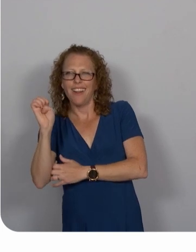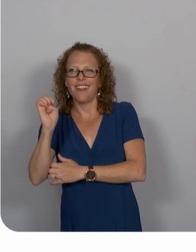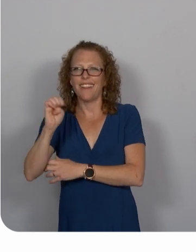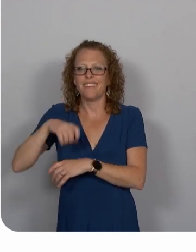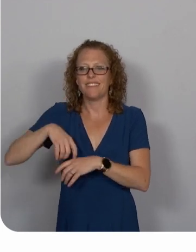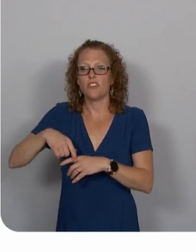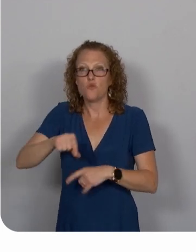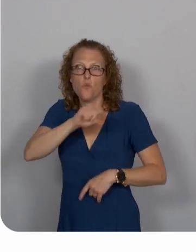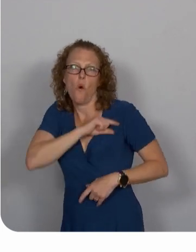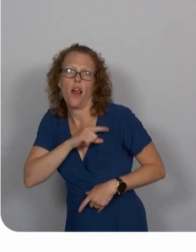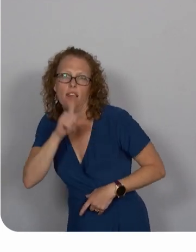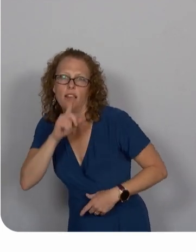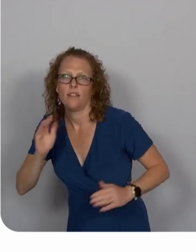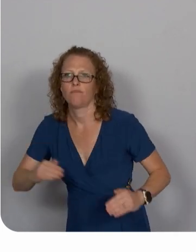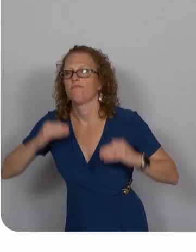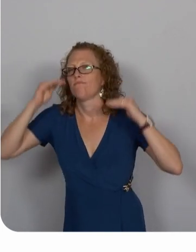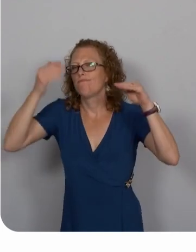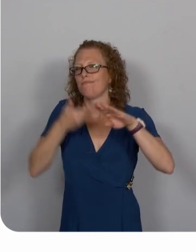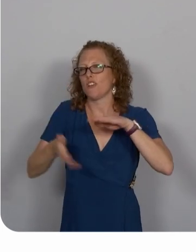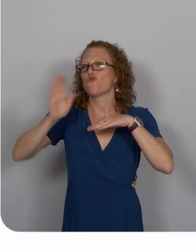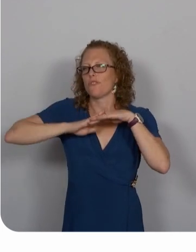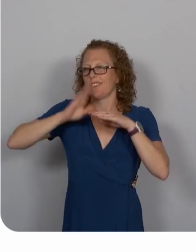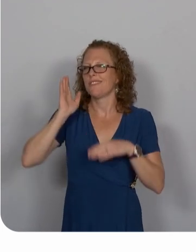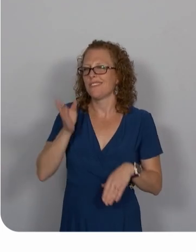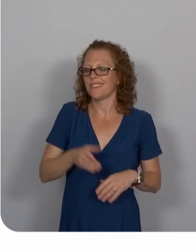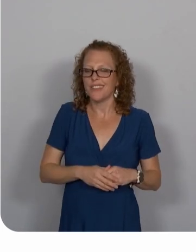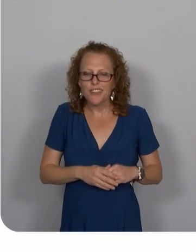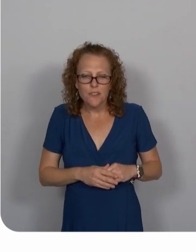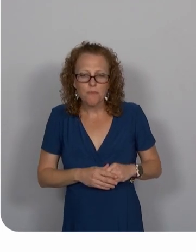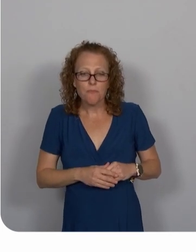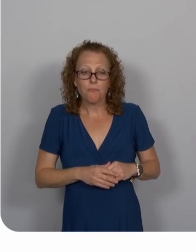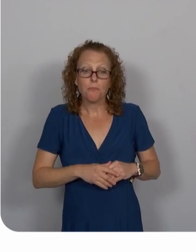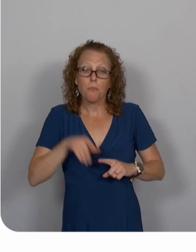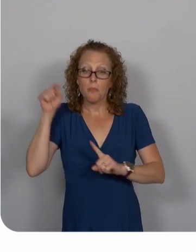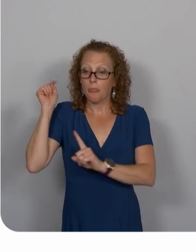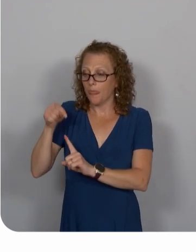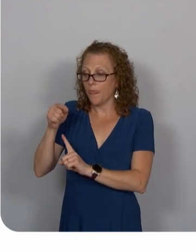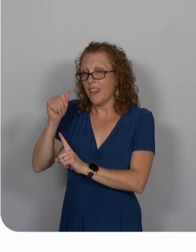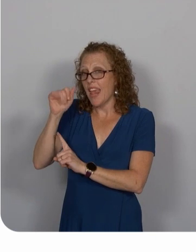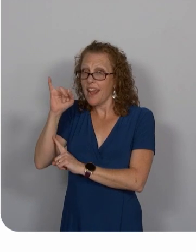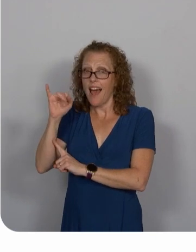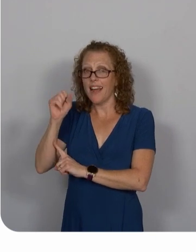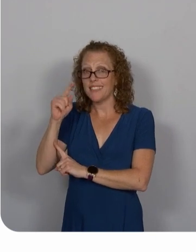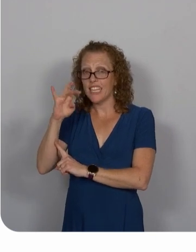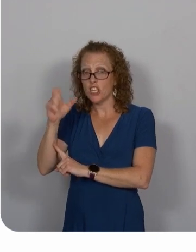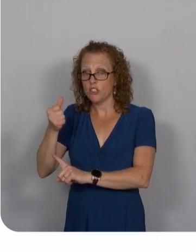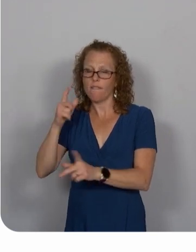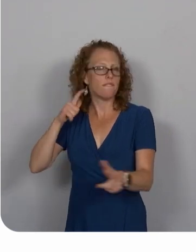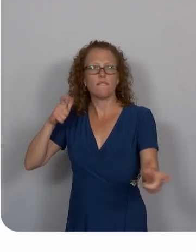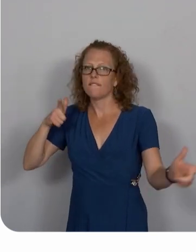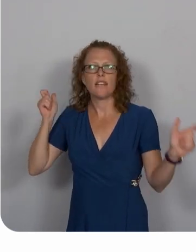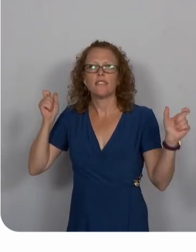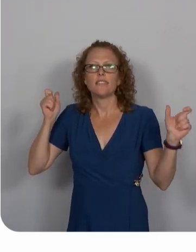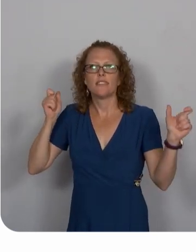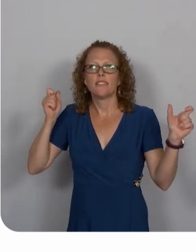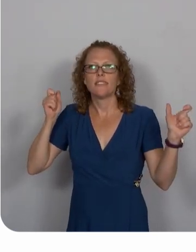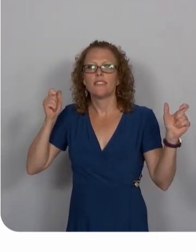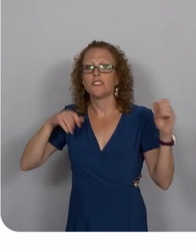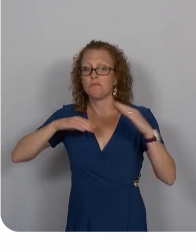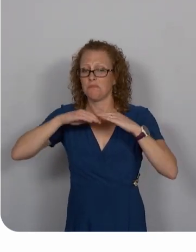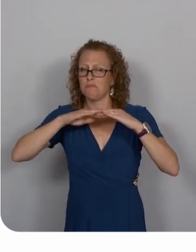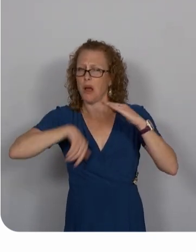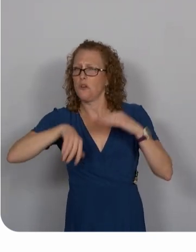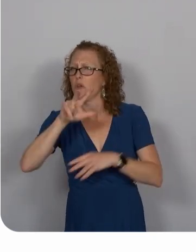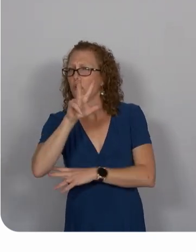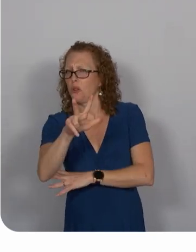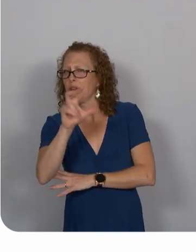of what we could create. And our AI stickers are really fast. It only takes about 3 seconds on average